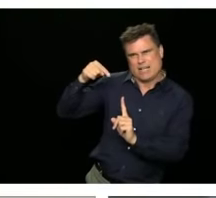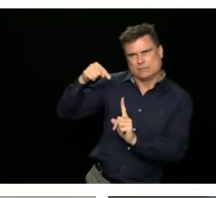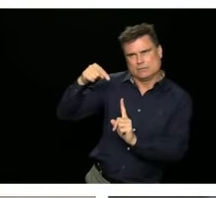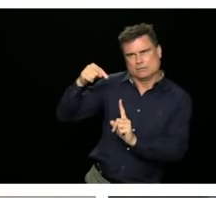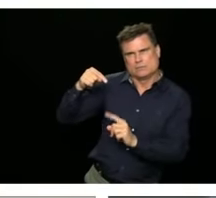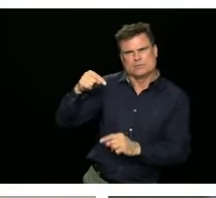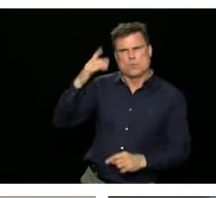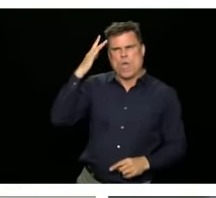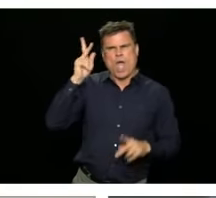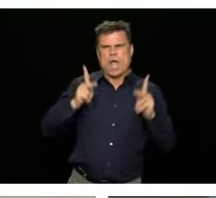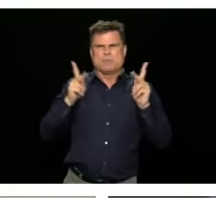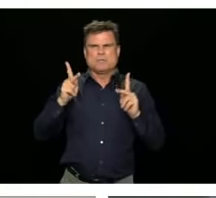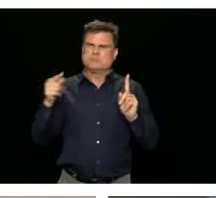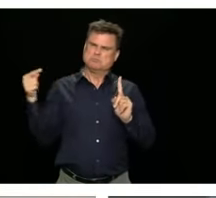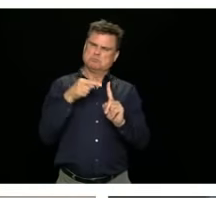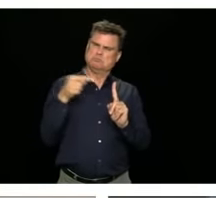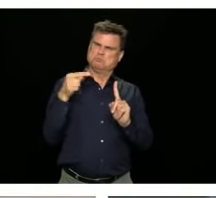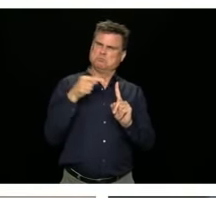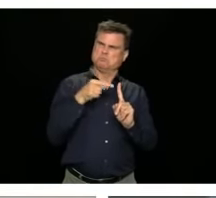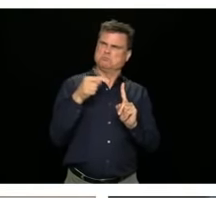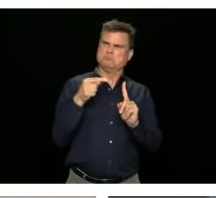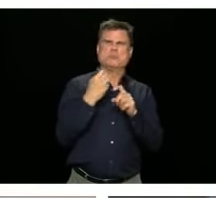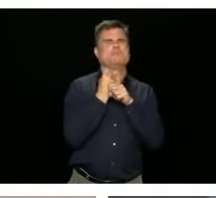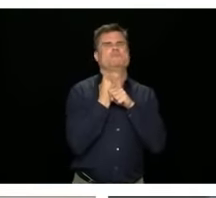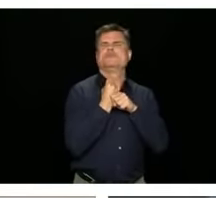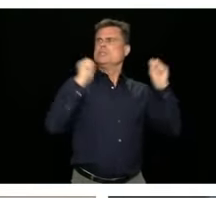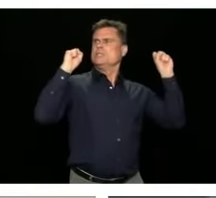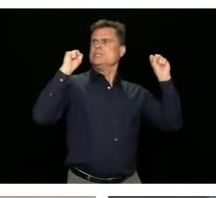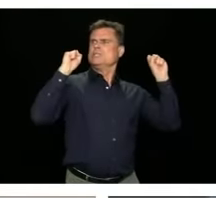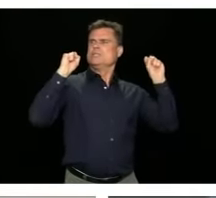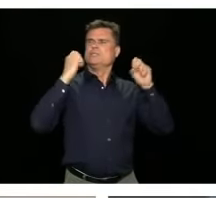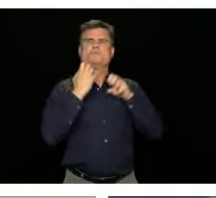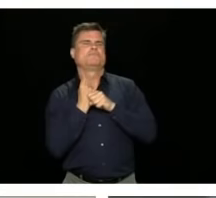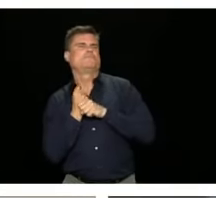idea around free speech, because at the end of the day,